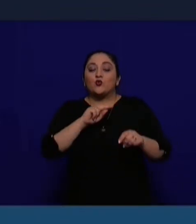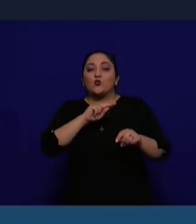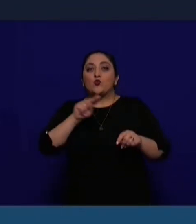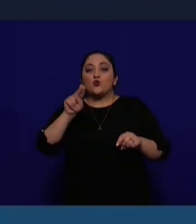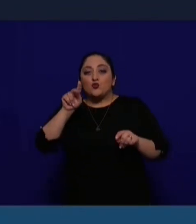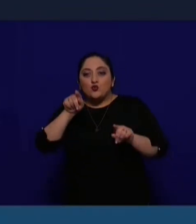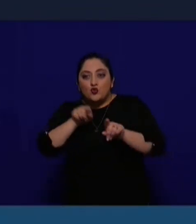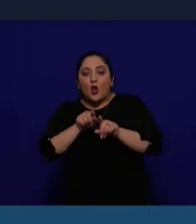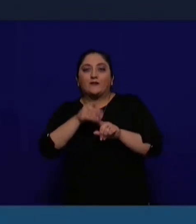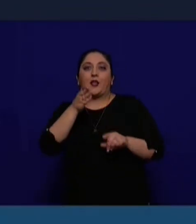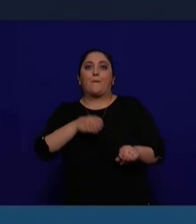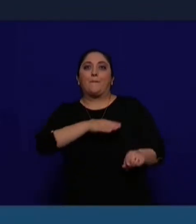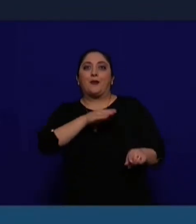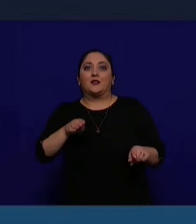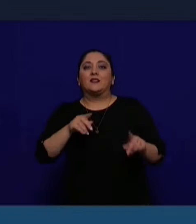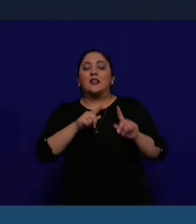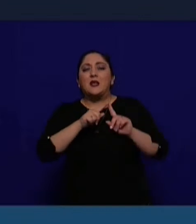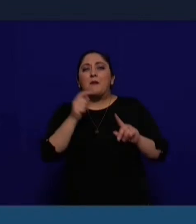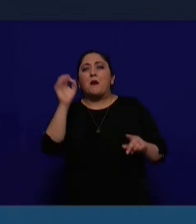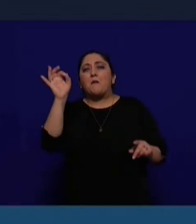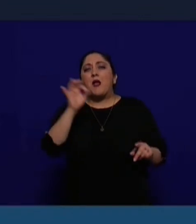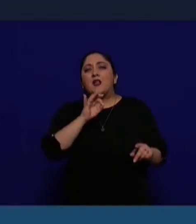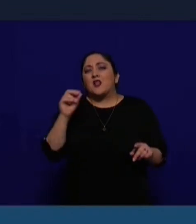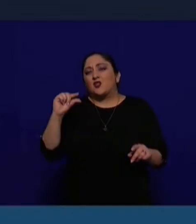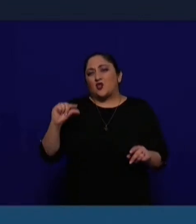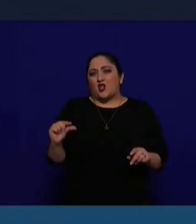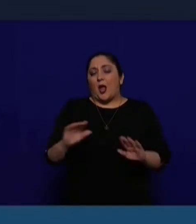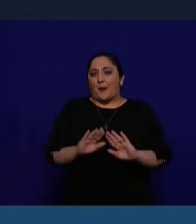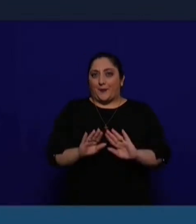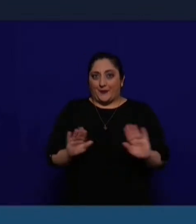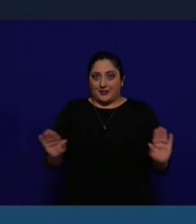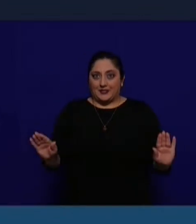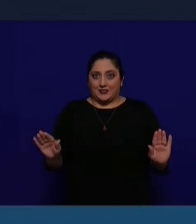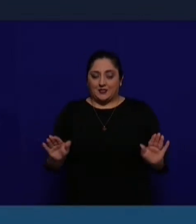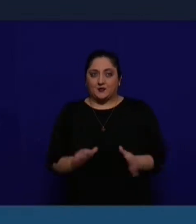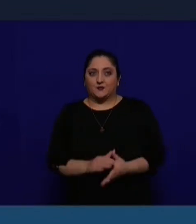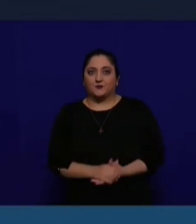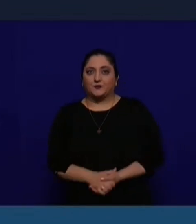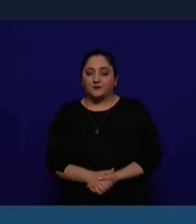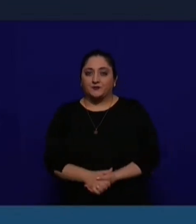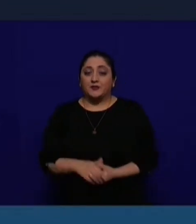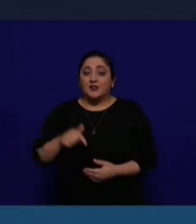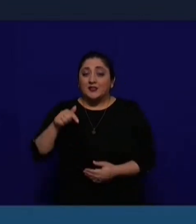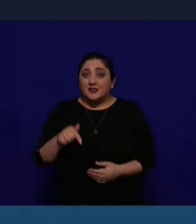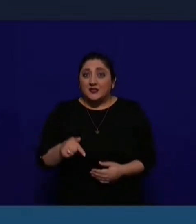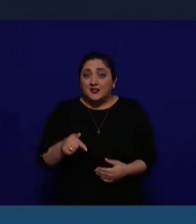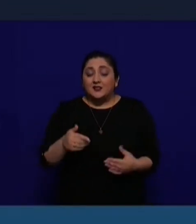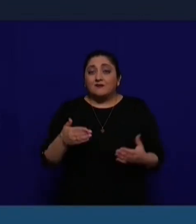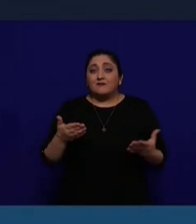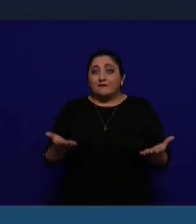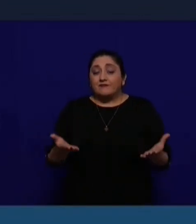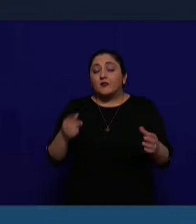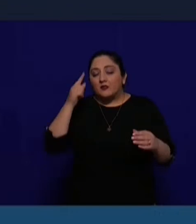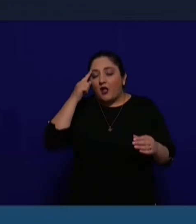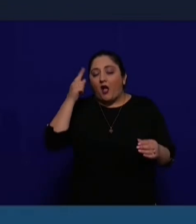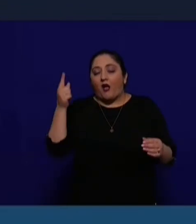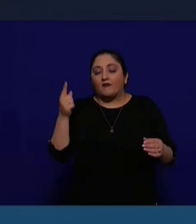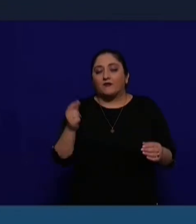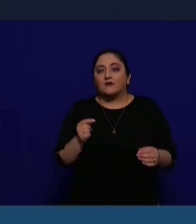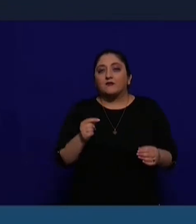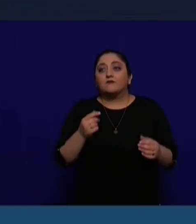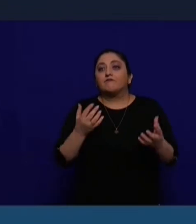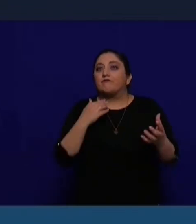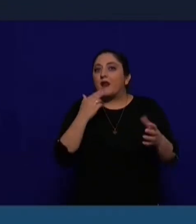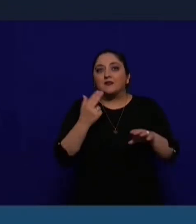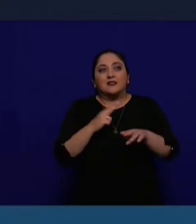li diġà ħadu t-tieni doża li hemmhekk ikollok din l-eventwalità. Din hija xi ħaġa li hija mistennija.